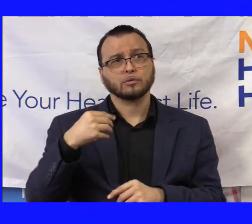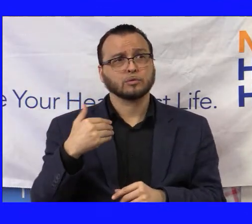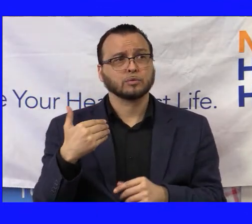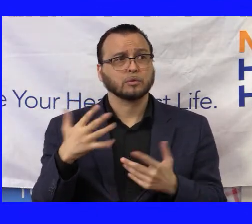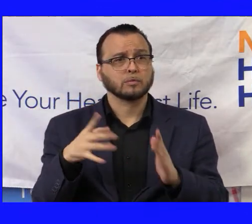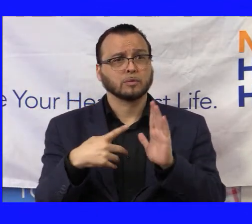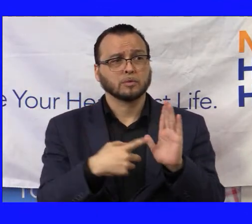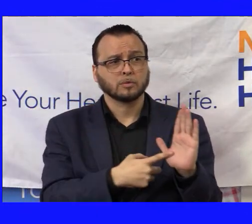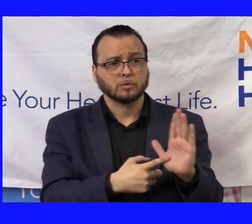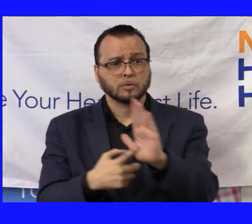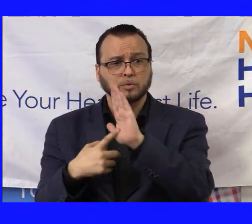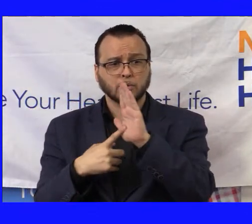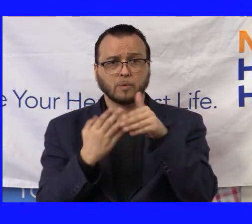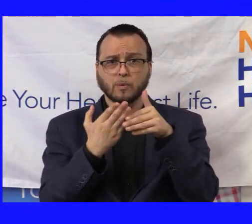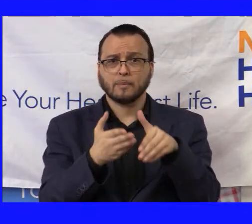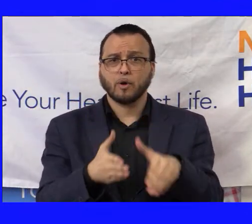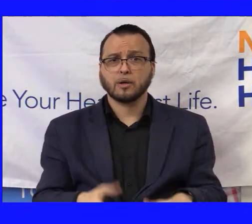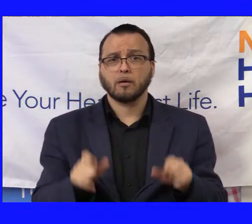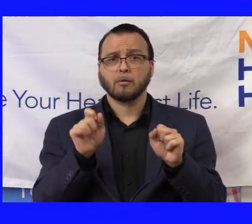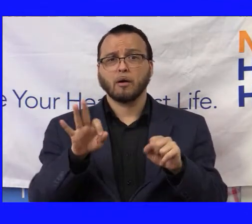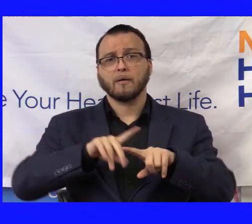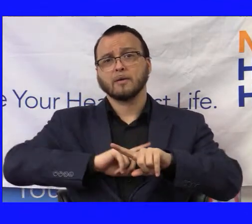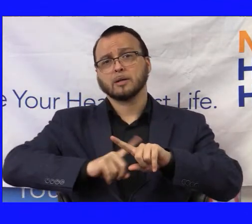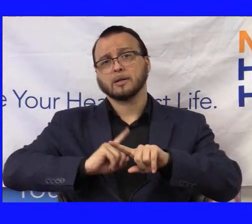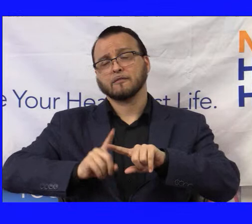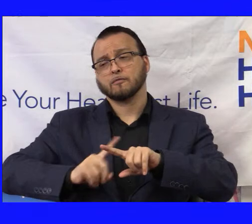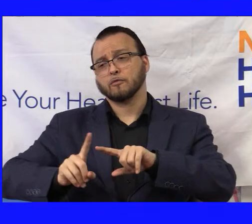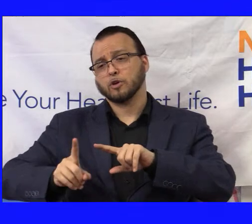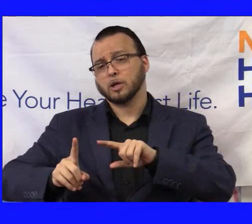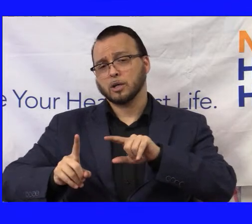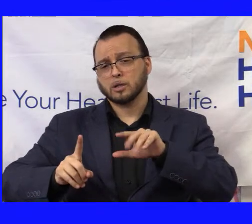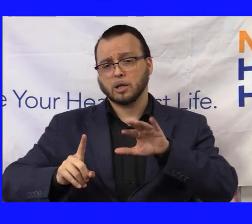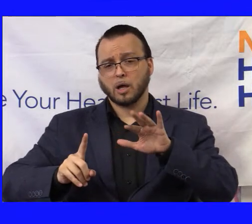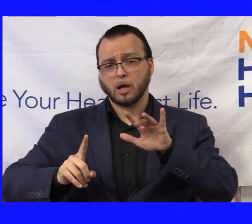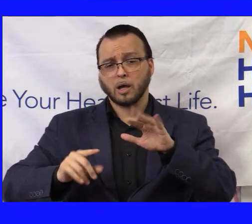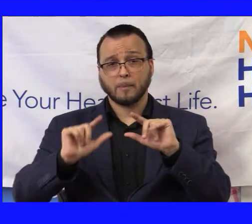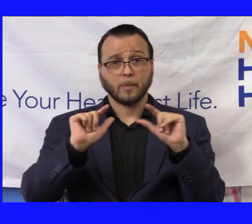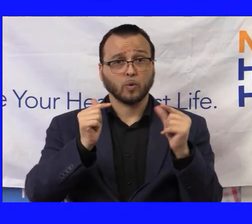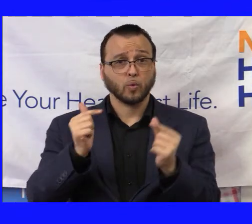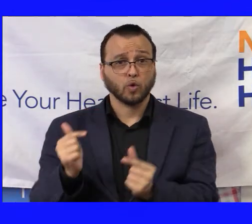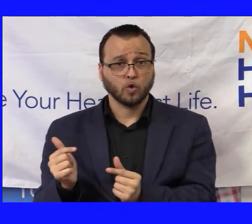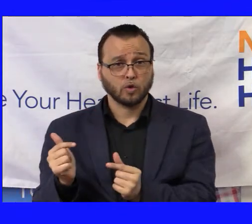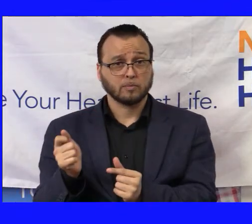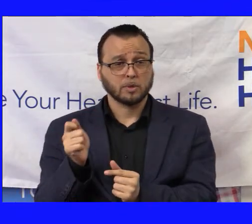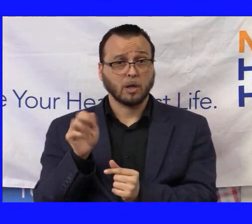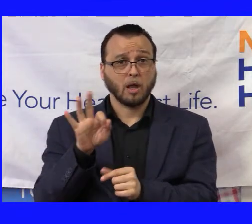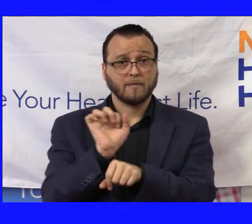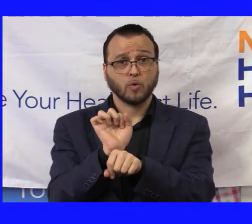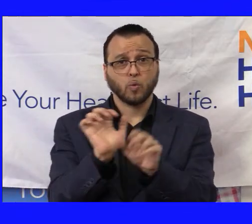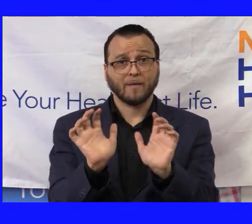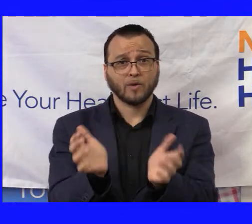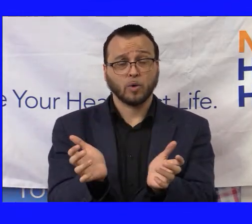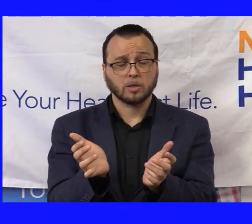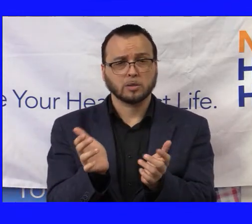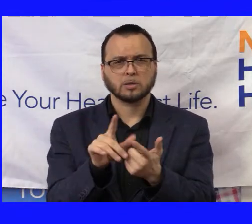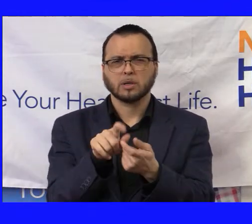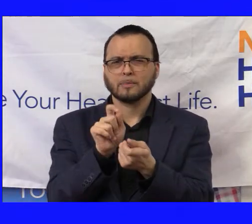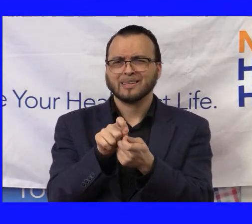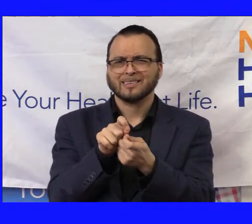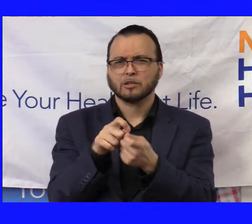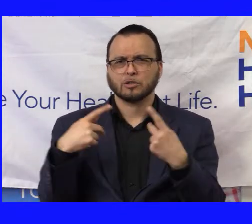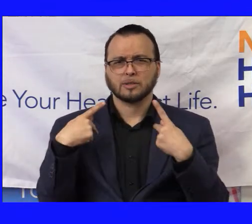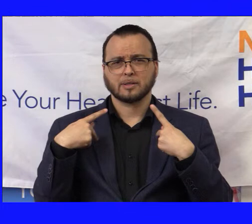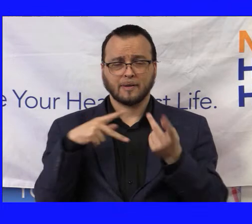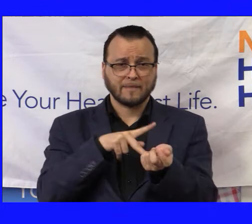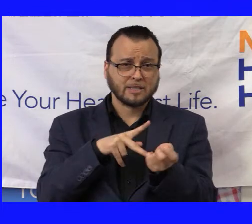shown the breakdown of the different groups of the workforce, particularly the